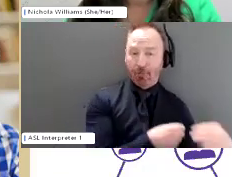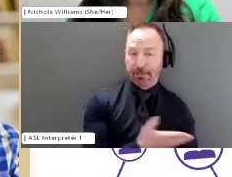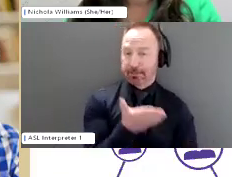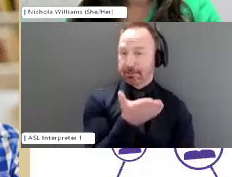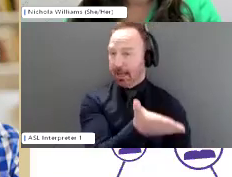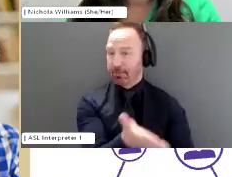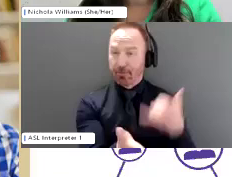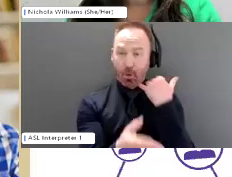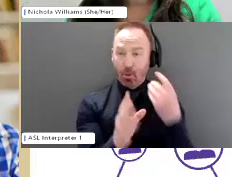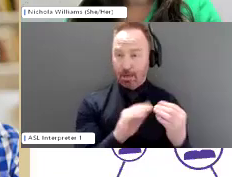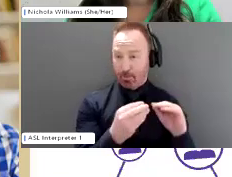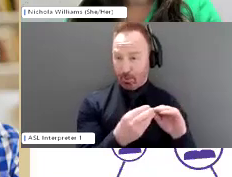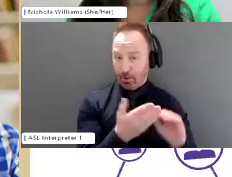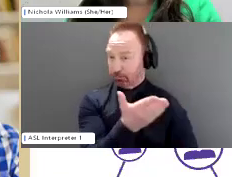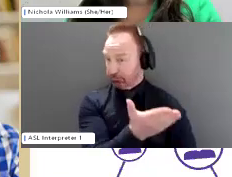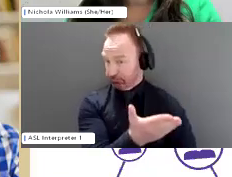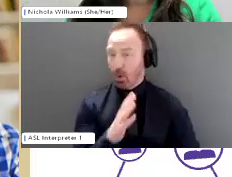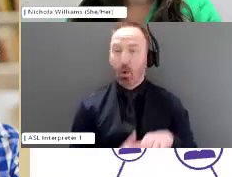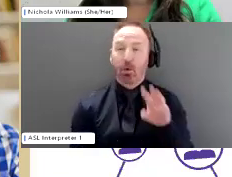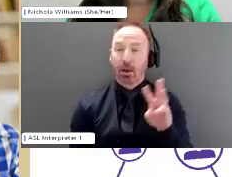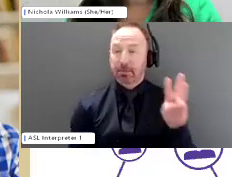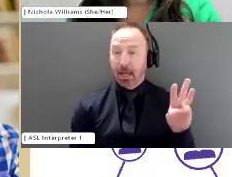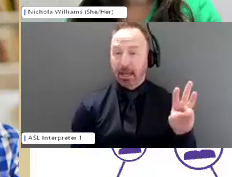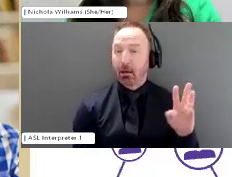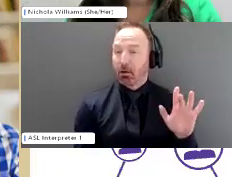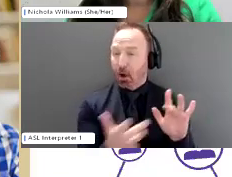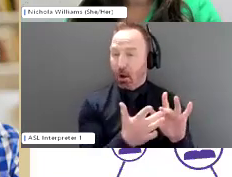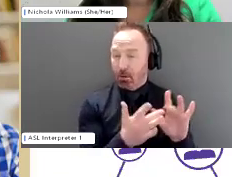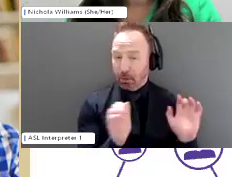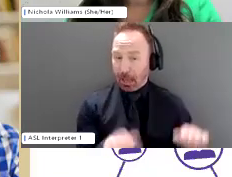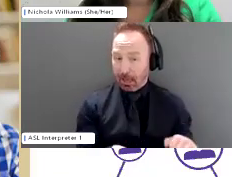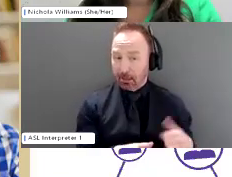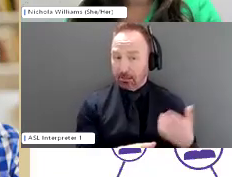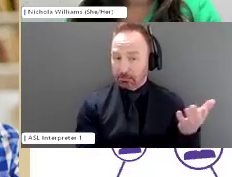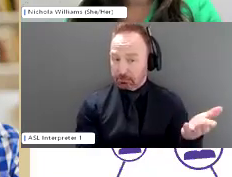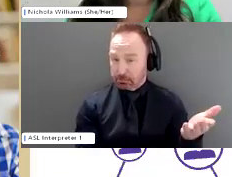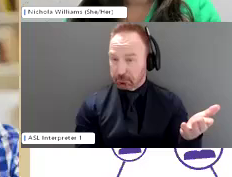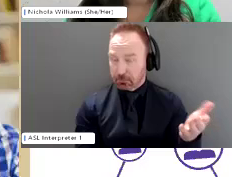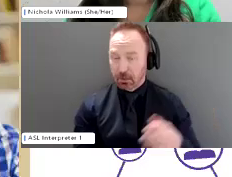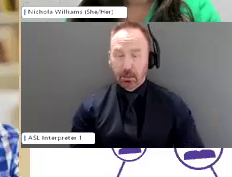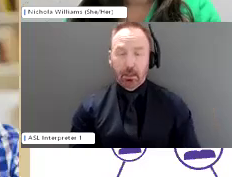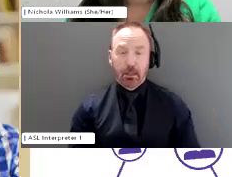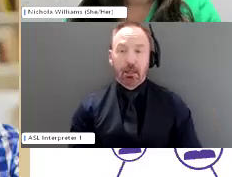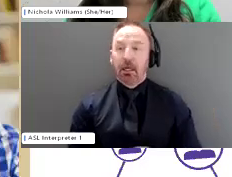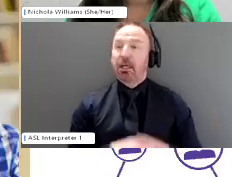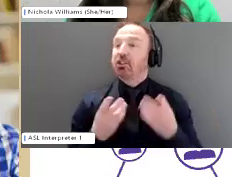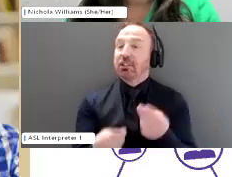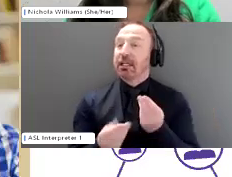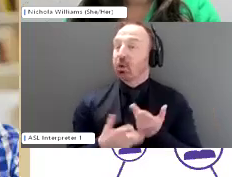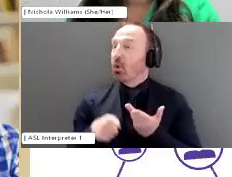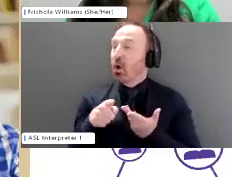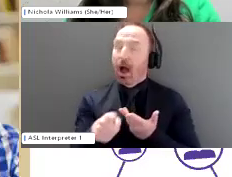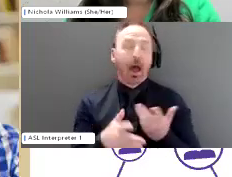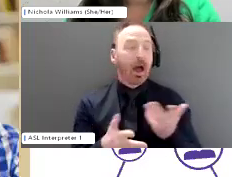you can contact us through our website, and you can indicate what you're looking for, and we will connect with you